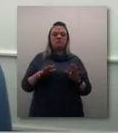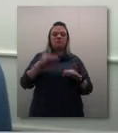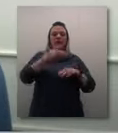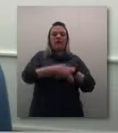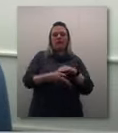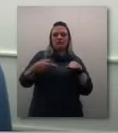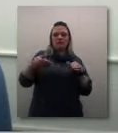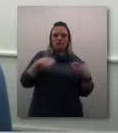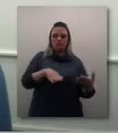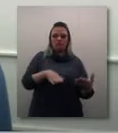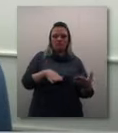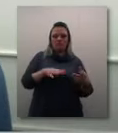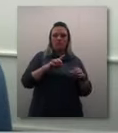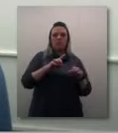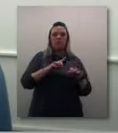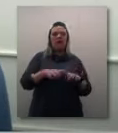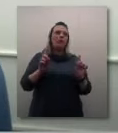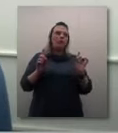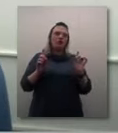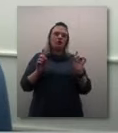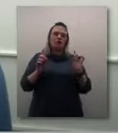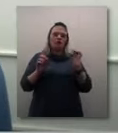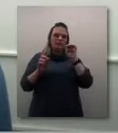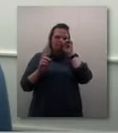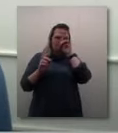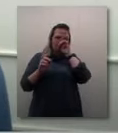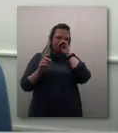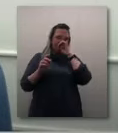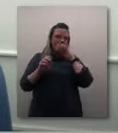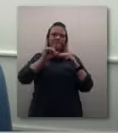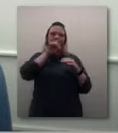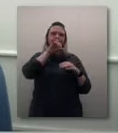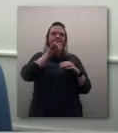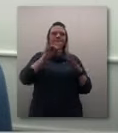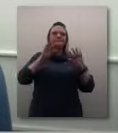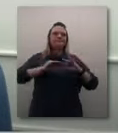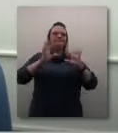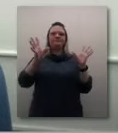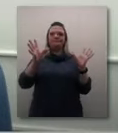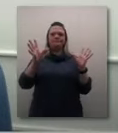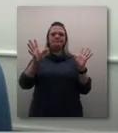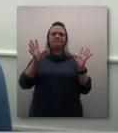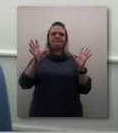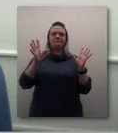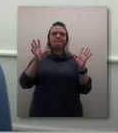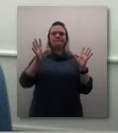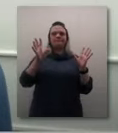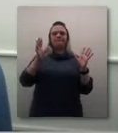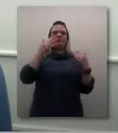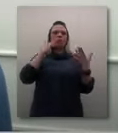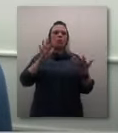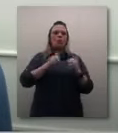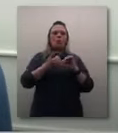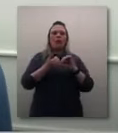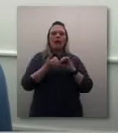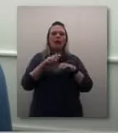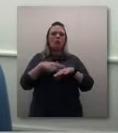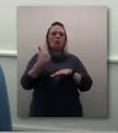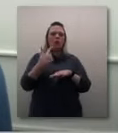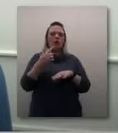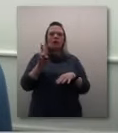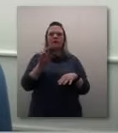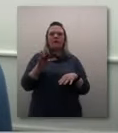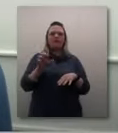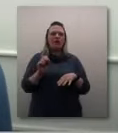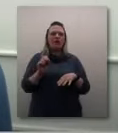post-mortem. However, once it's not really clear. I'm not sure if we know how long the virus